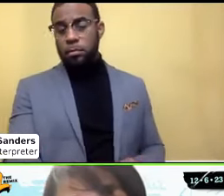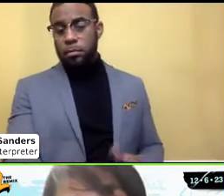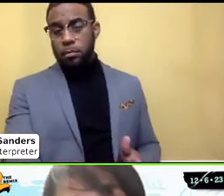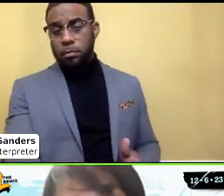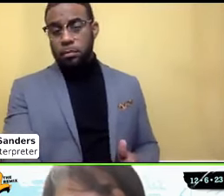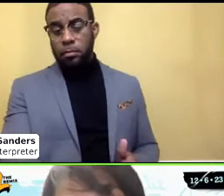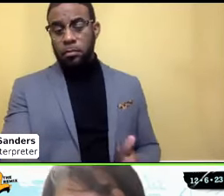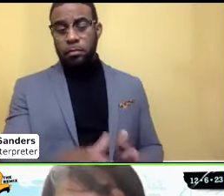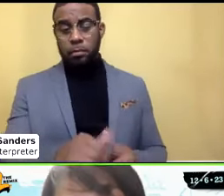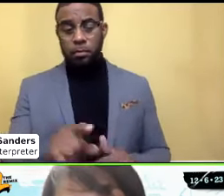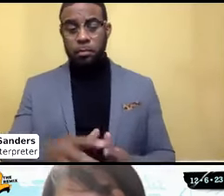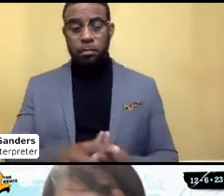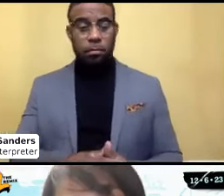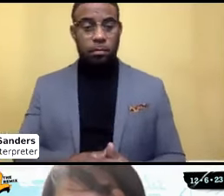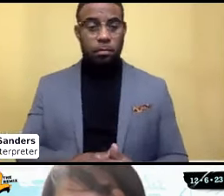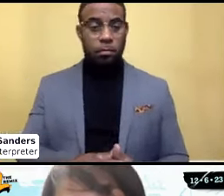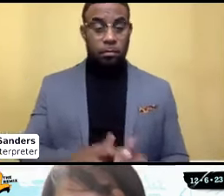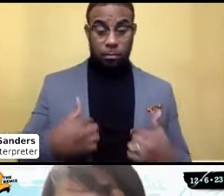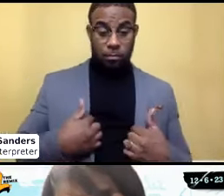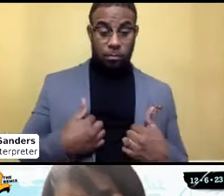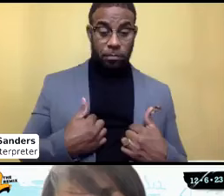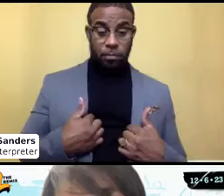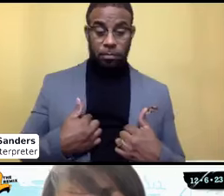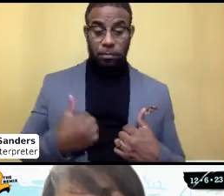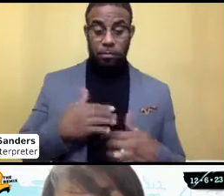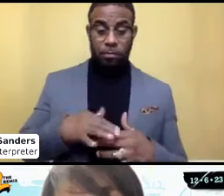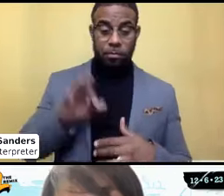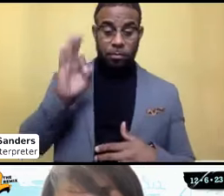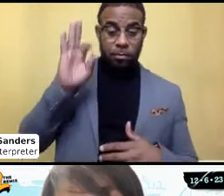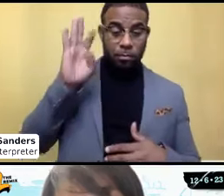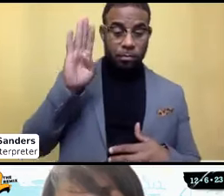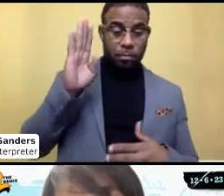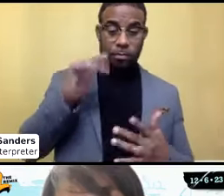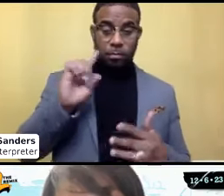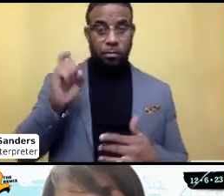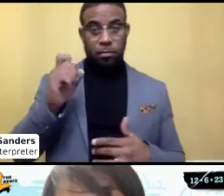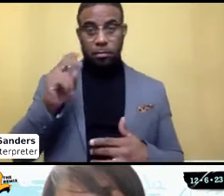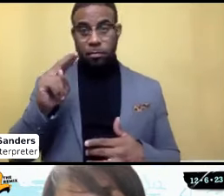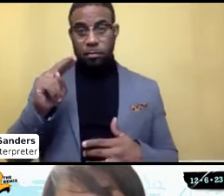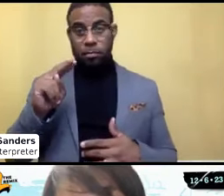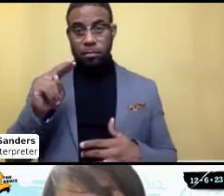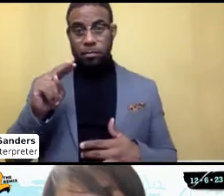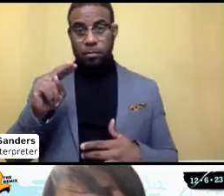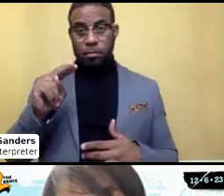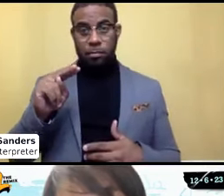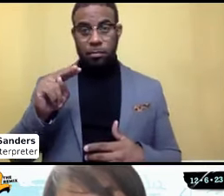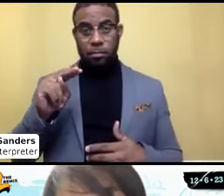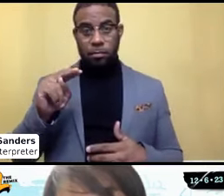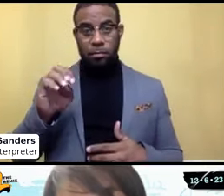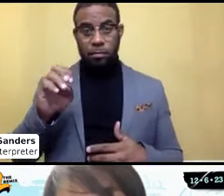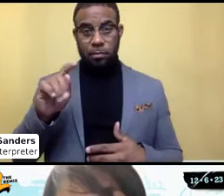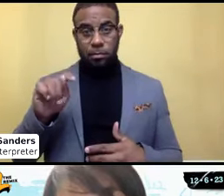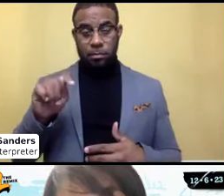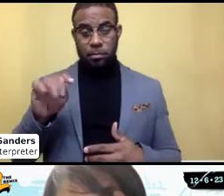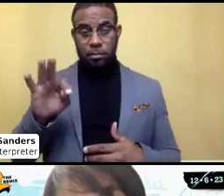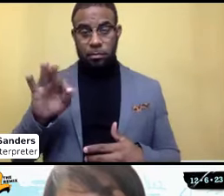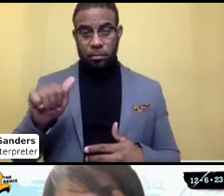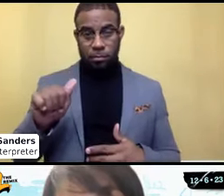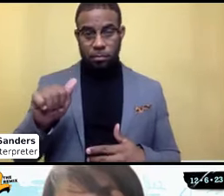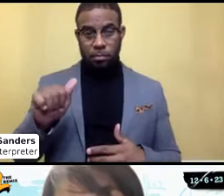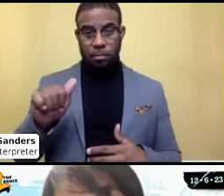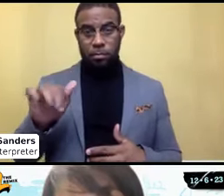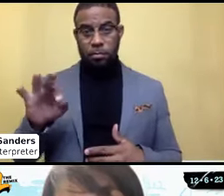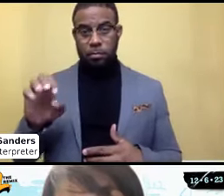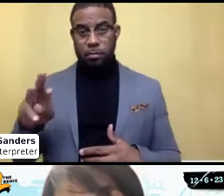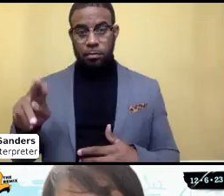learn from you? Me personally, I'm on Facebook. I'm probably the only Netfa Freeman on Facebook, NETFA, and then